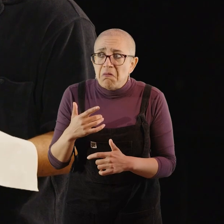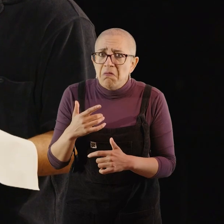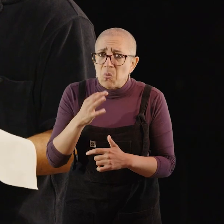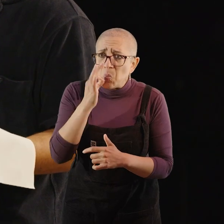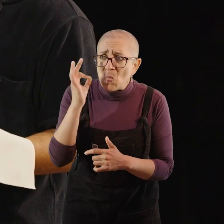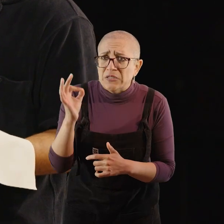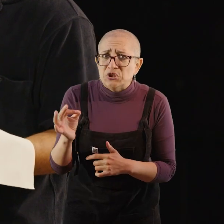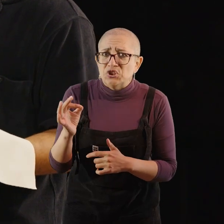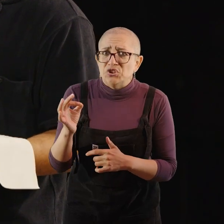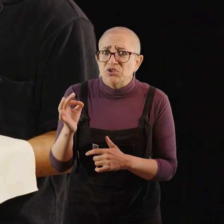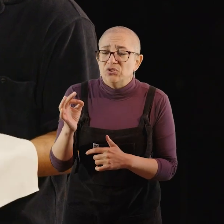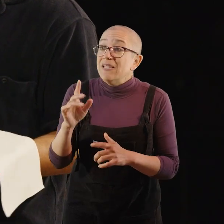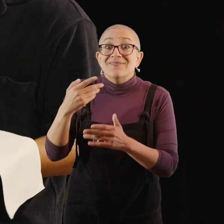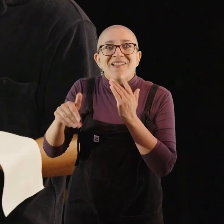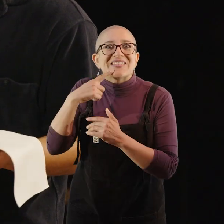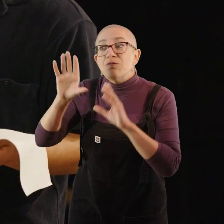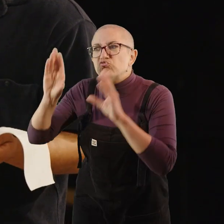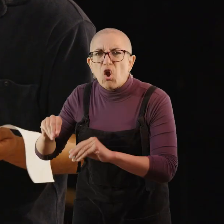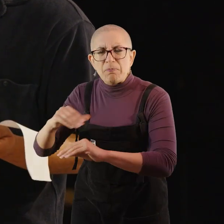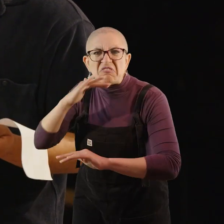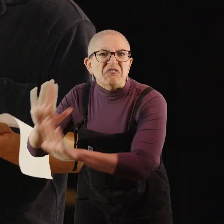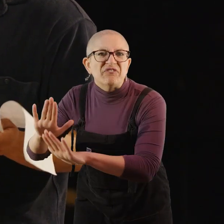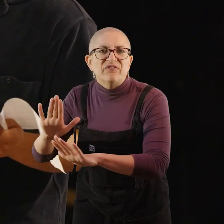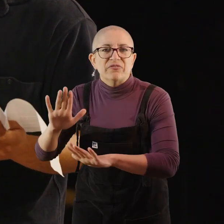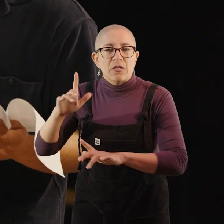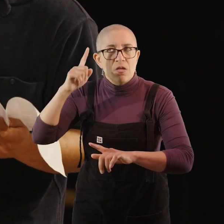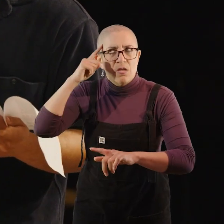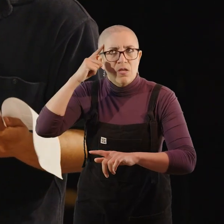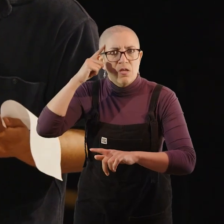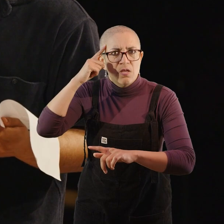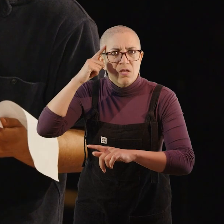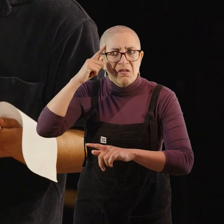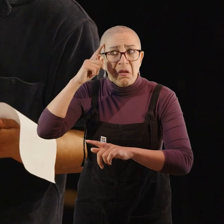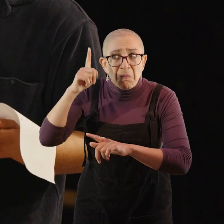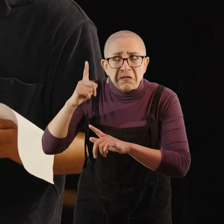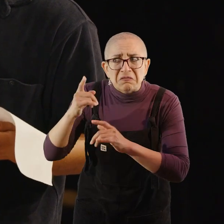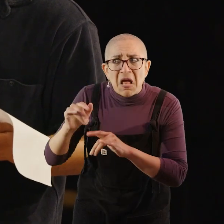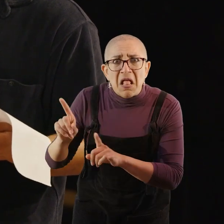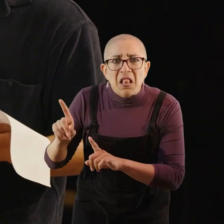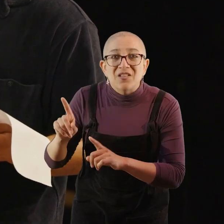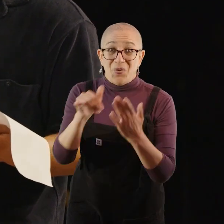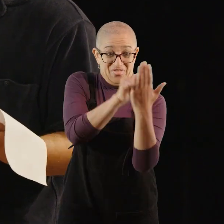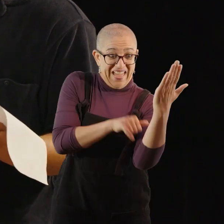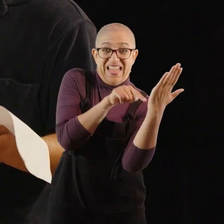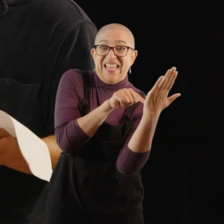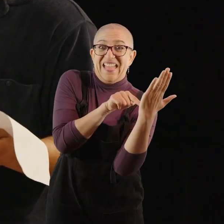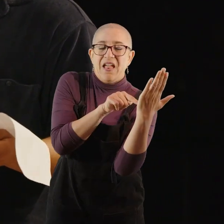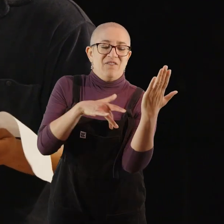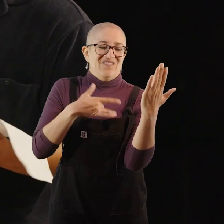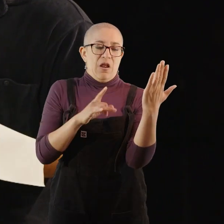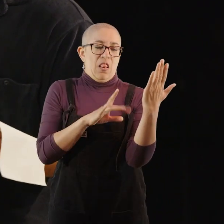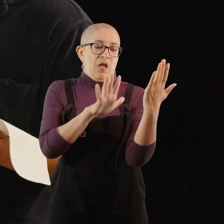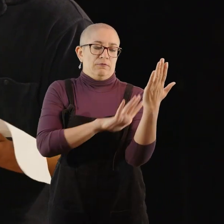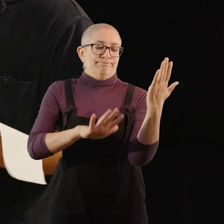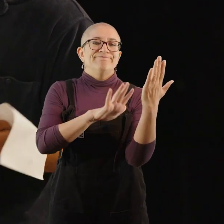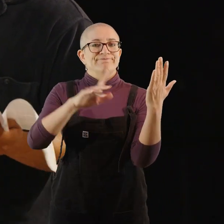again. Stop. There's something there that turns in them. Yeah. So across that section of text, it feels like there has